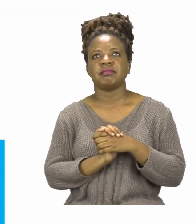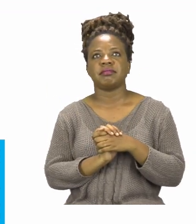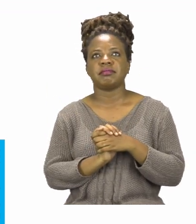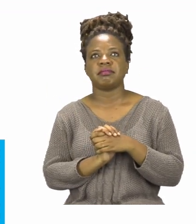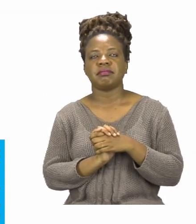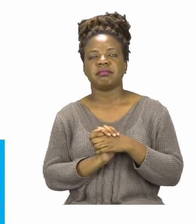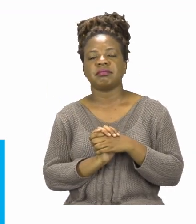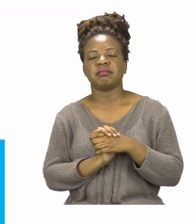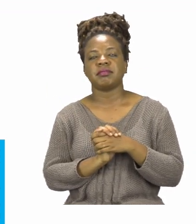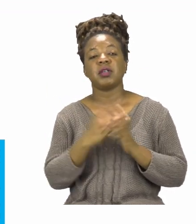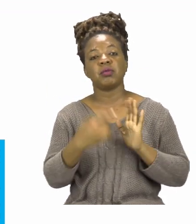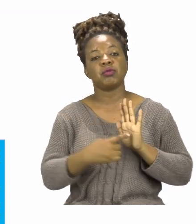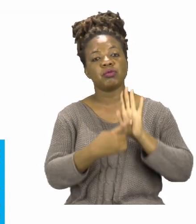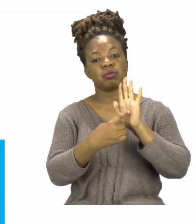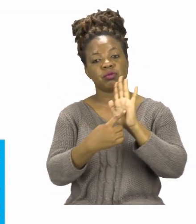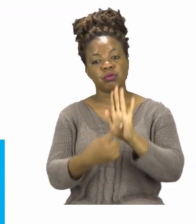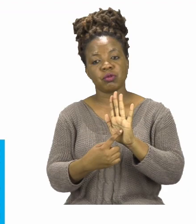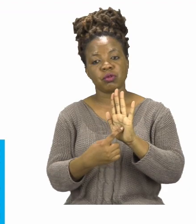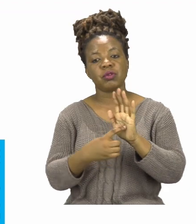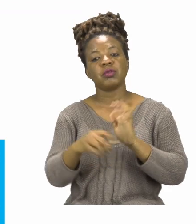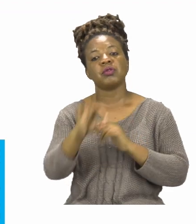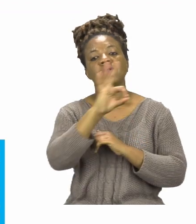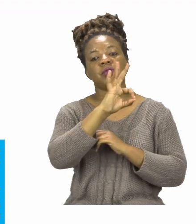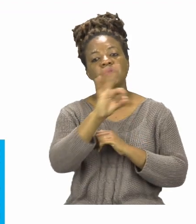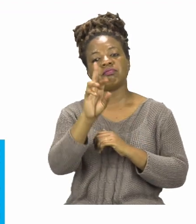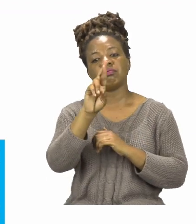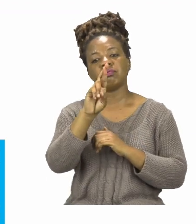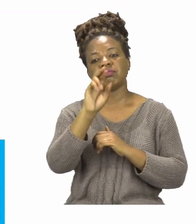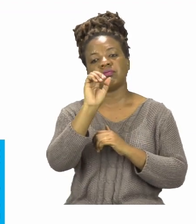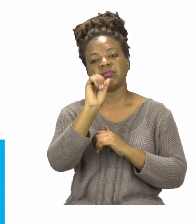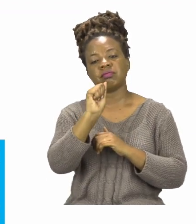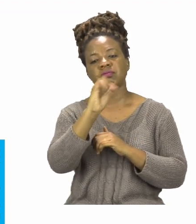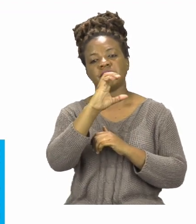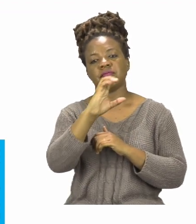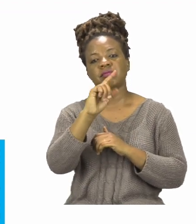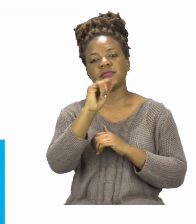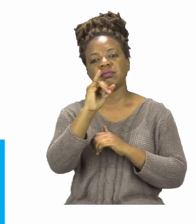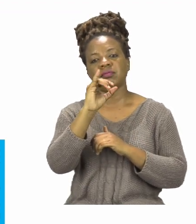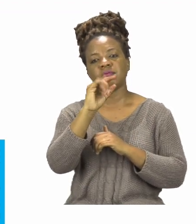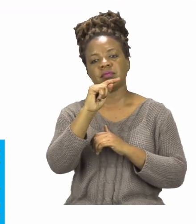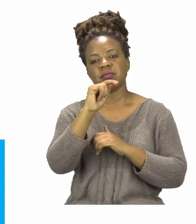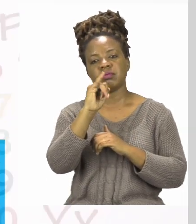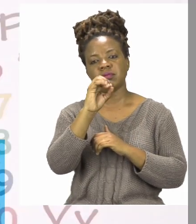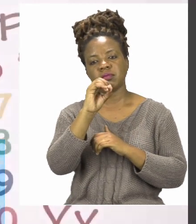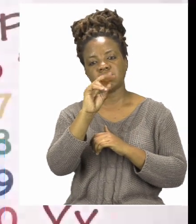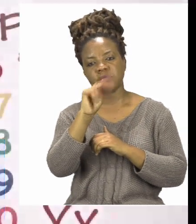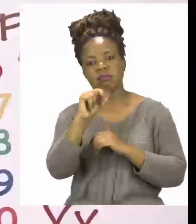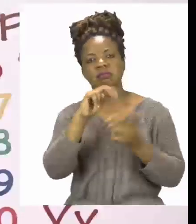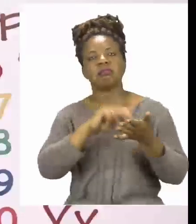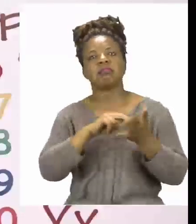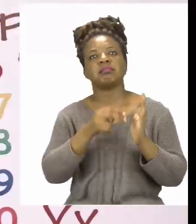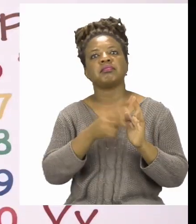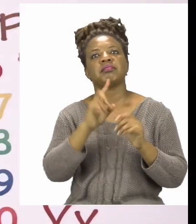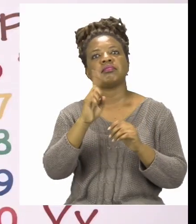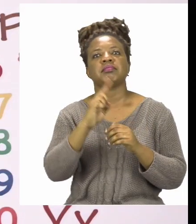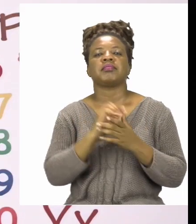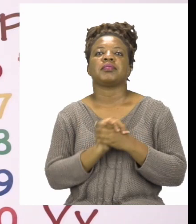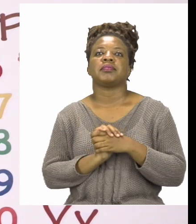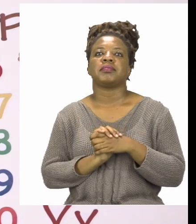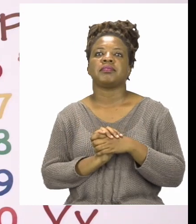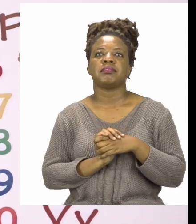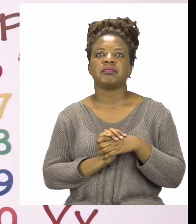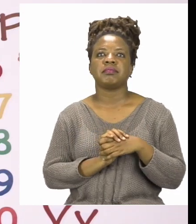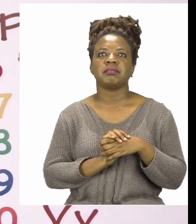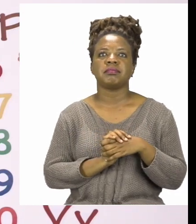is and then how to write it in numbers for each of them. Let's take a look at the board. Now the fractions that we